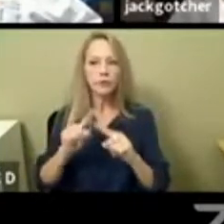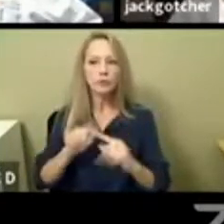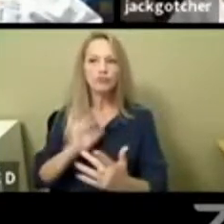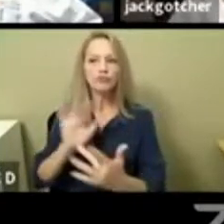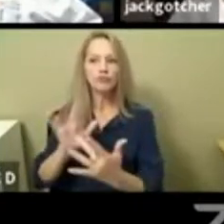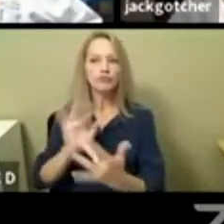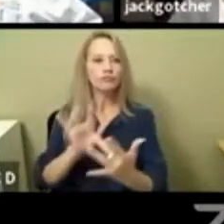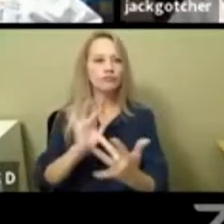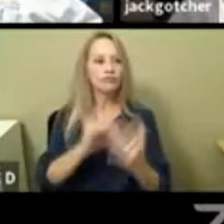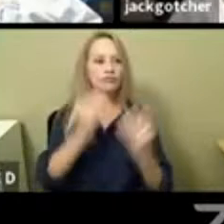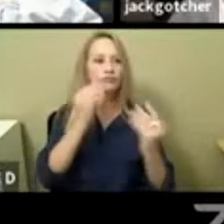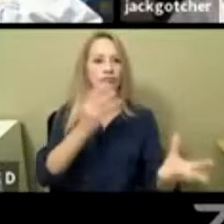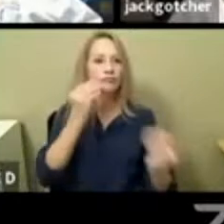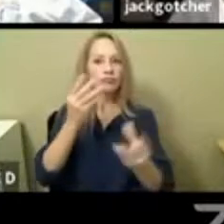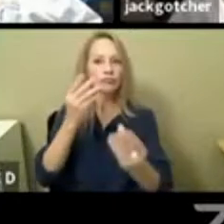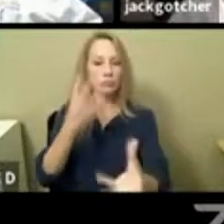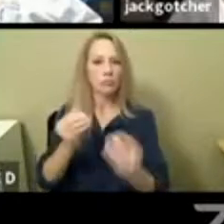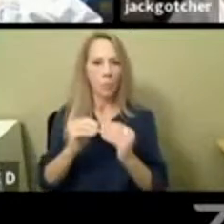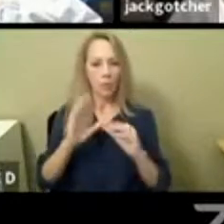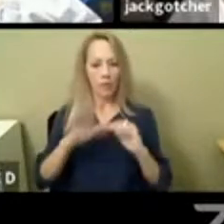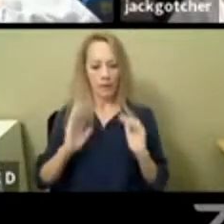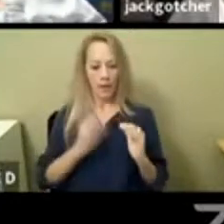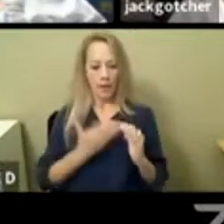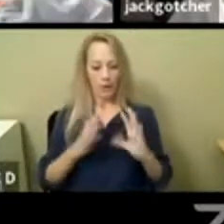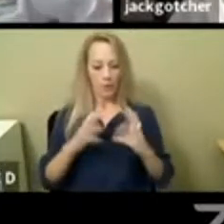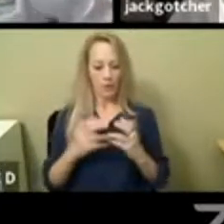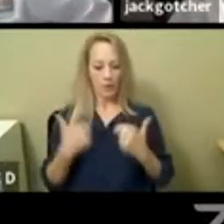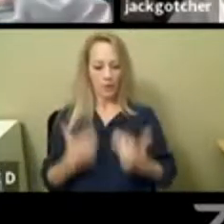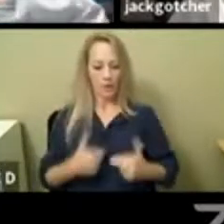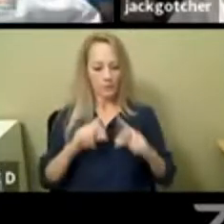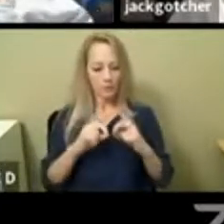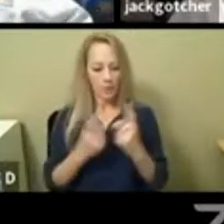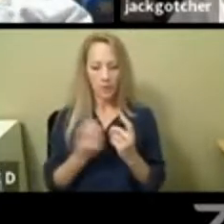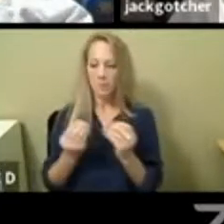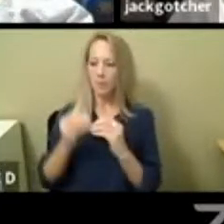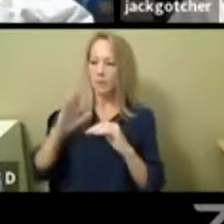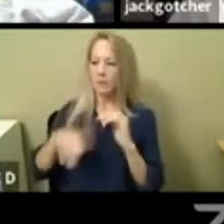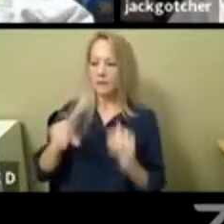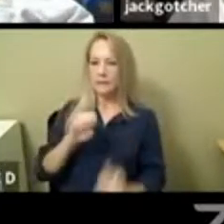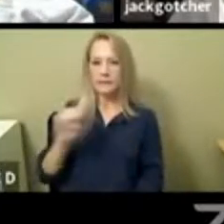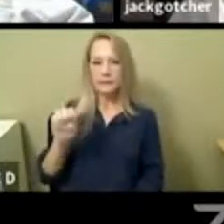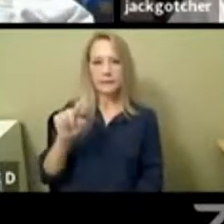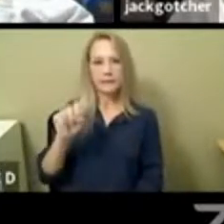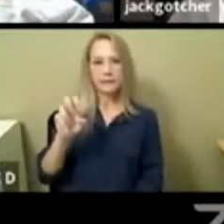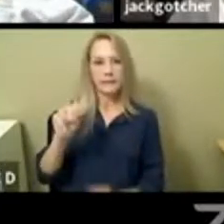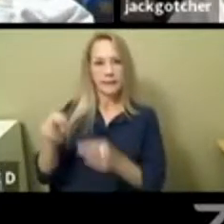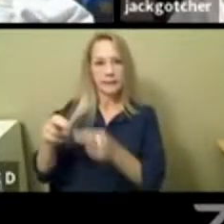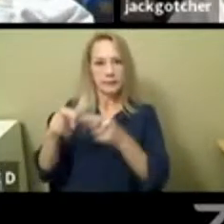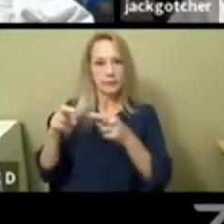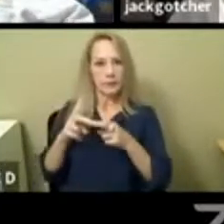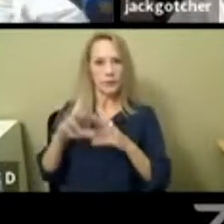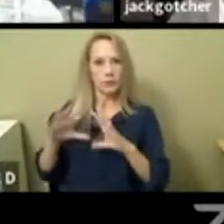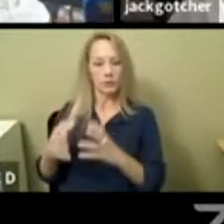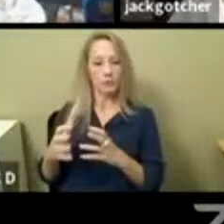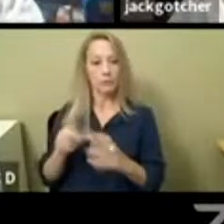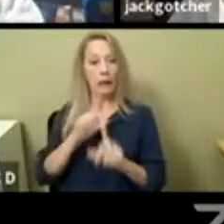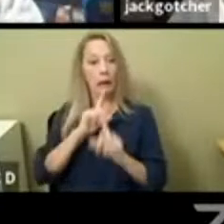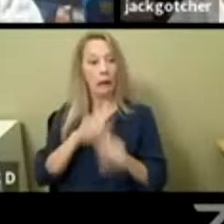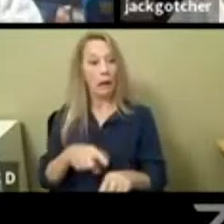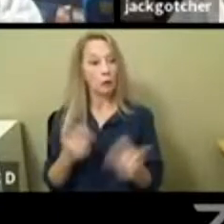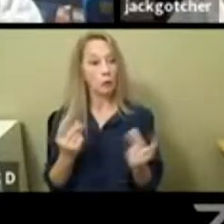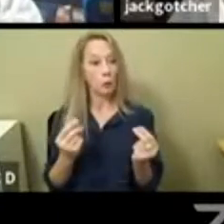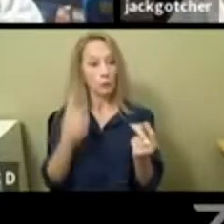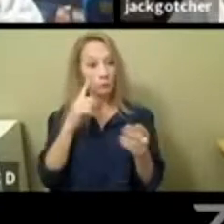our health department is doing, more than what East Tennessee Regional Health Department is doing. And I'm not sure what the answer is, but we